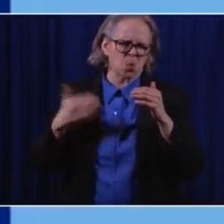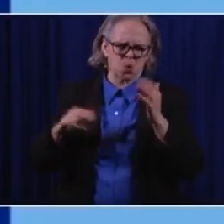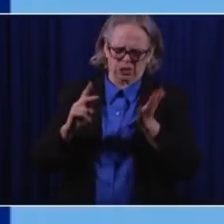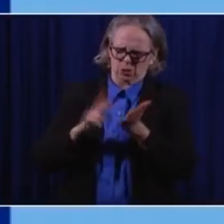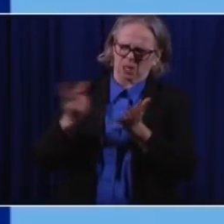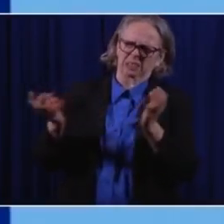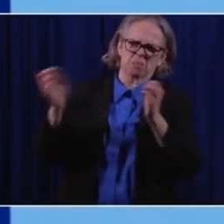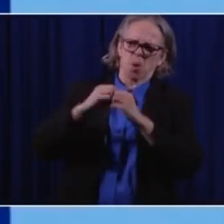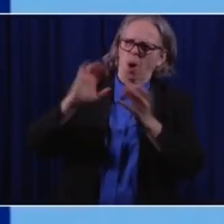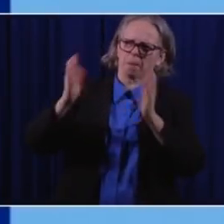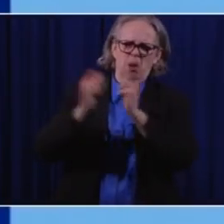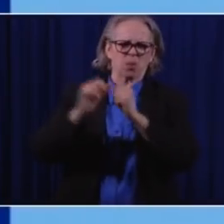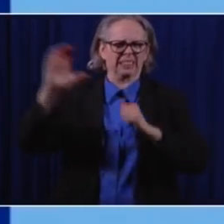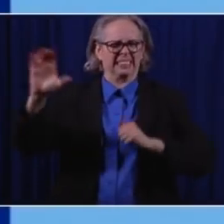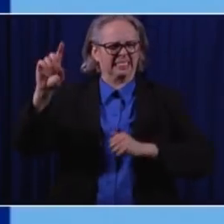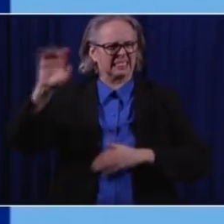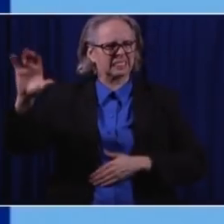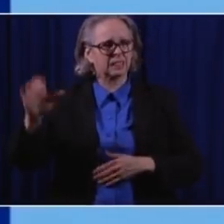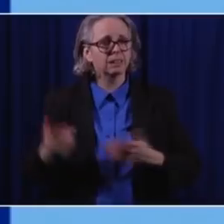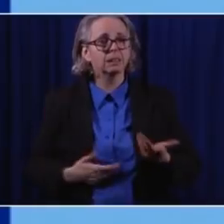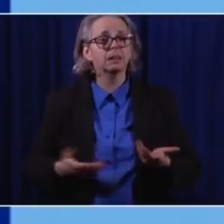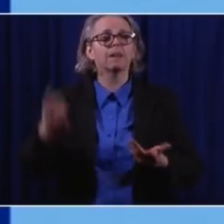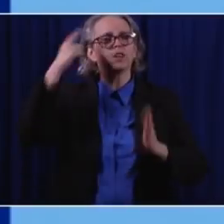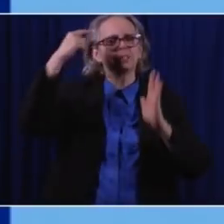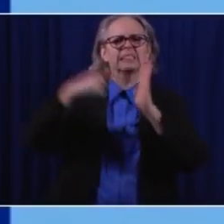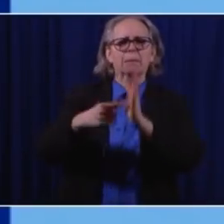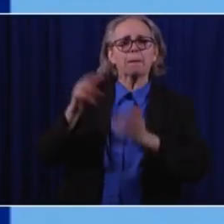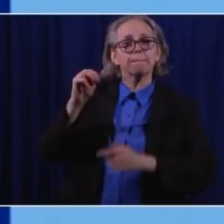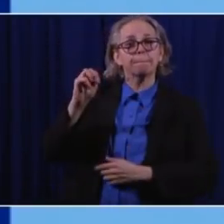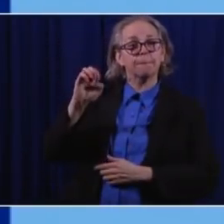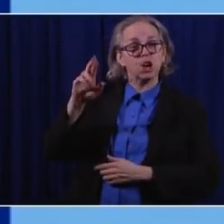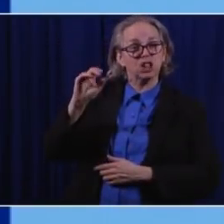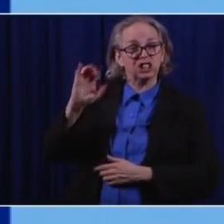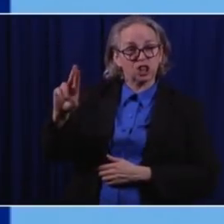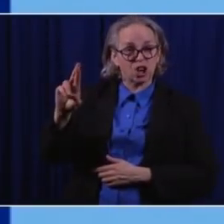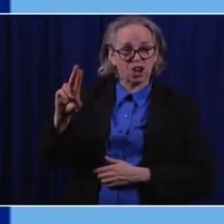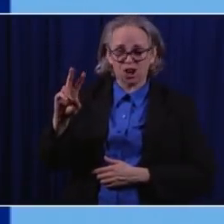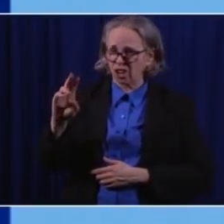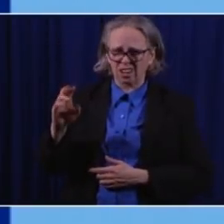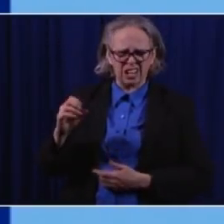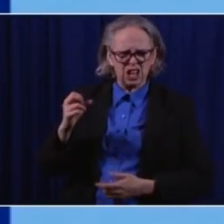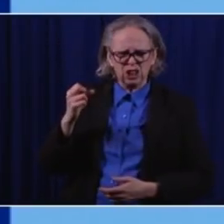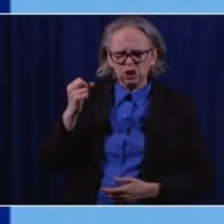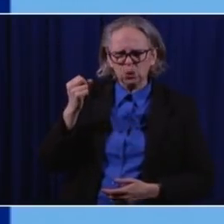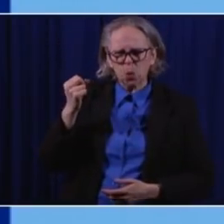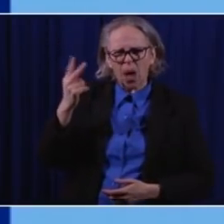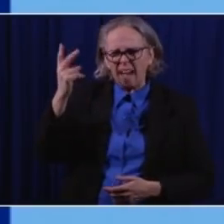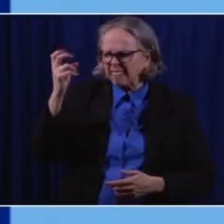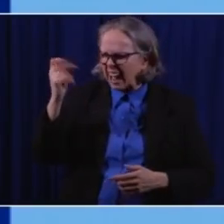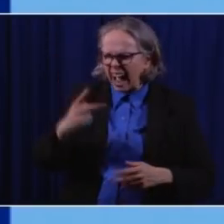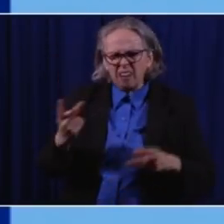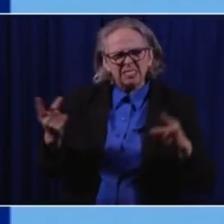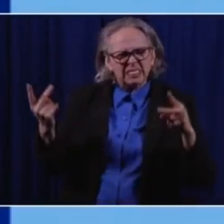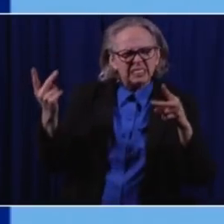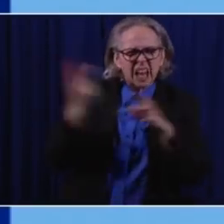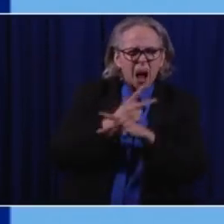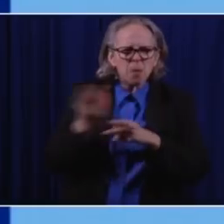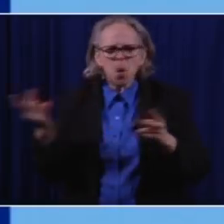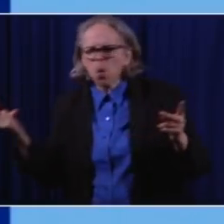Mercer, they're 12.5 times the high incident level.